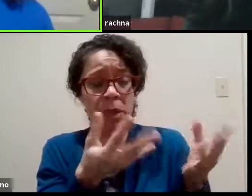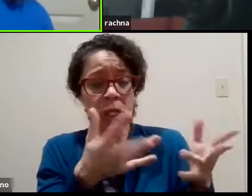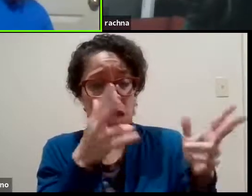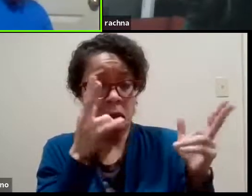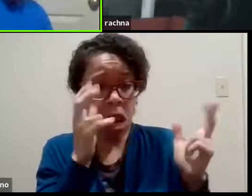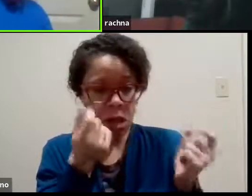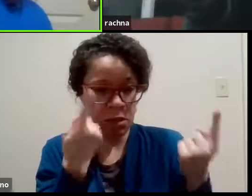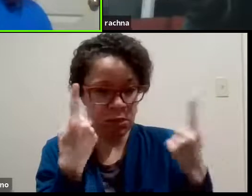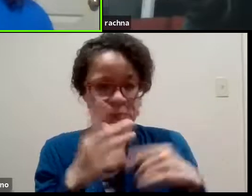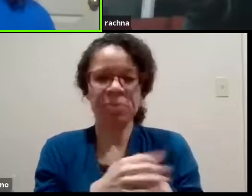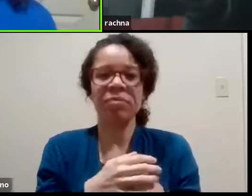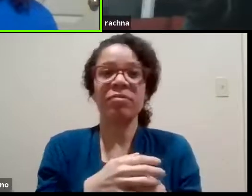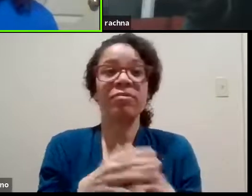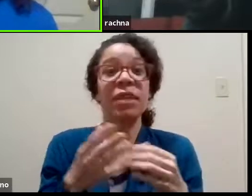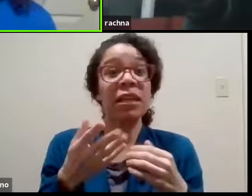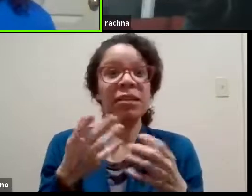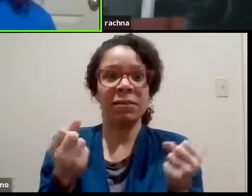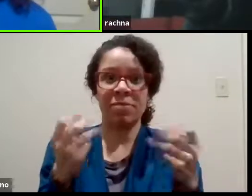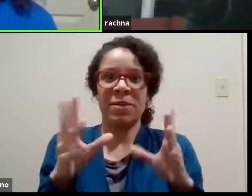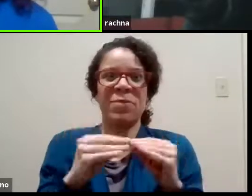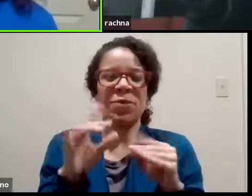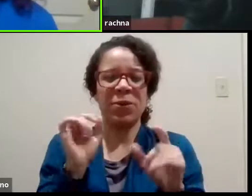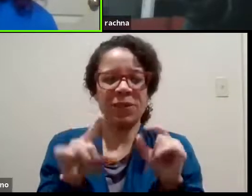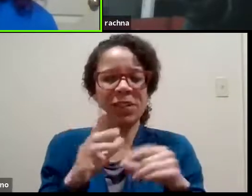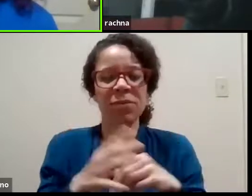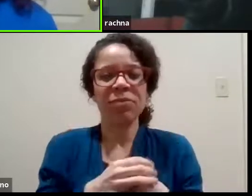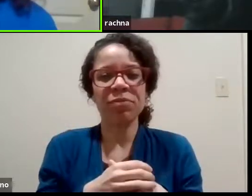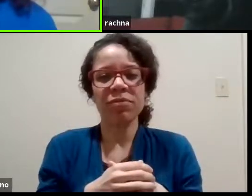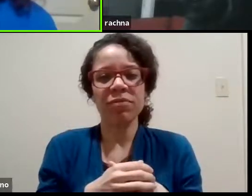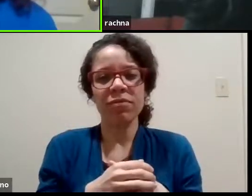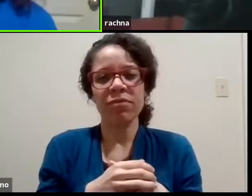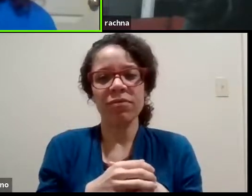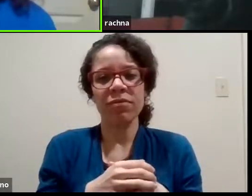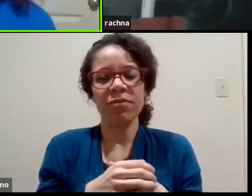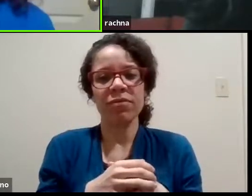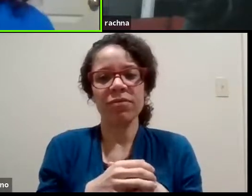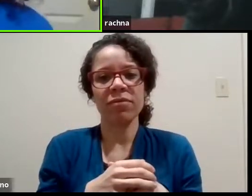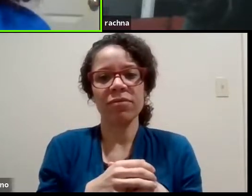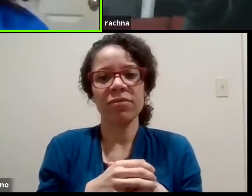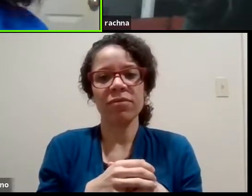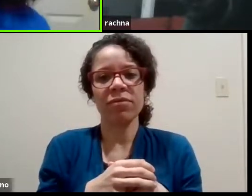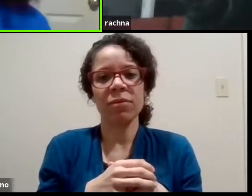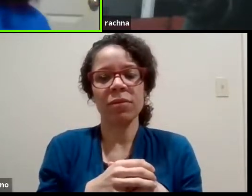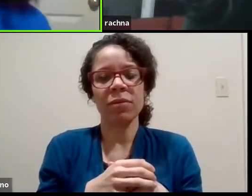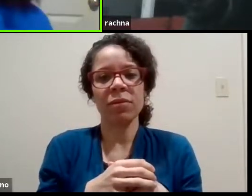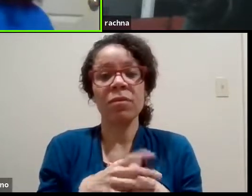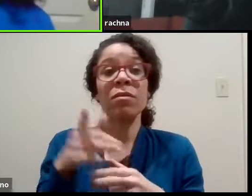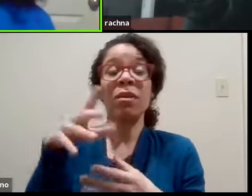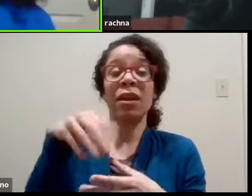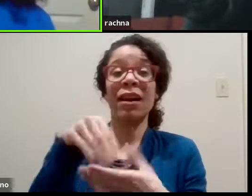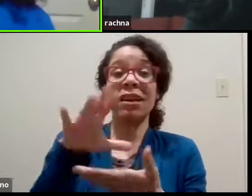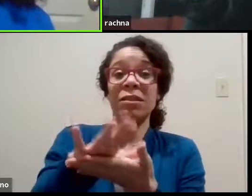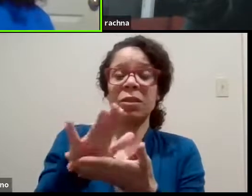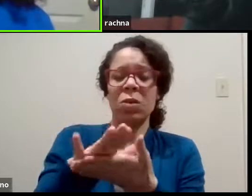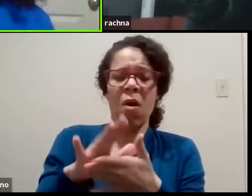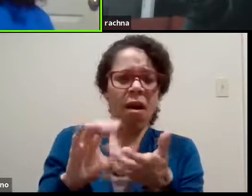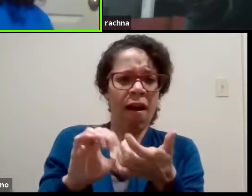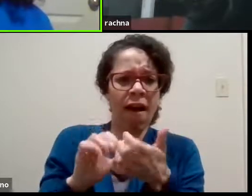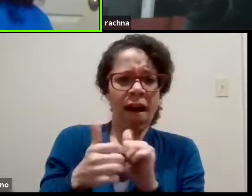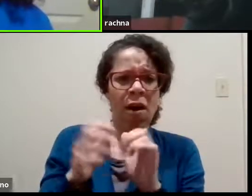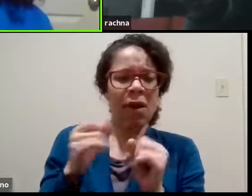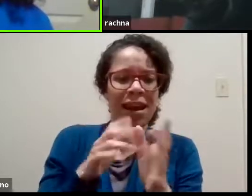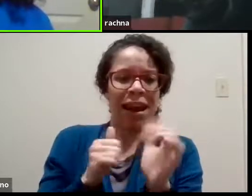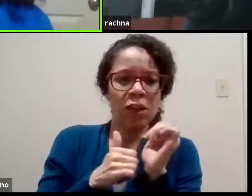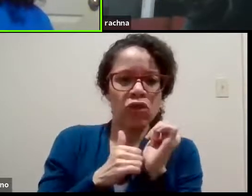Let's see. We have several other questions. How do you track in school a